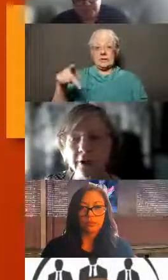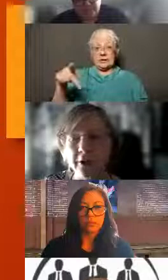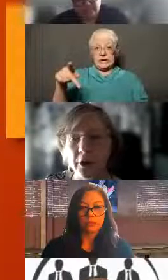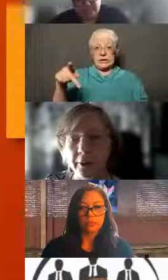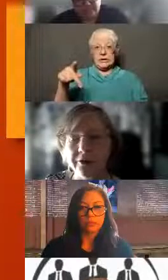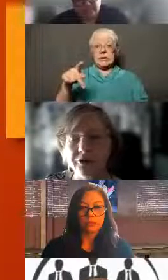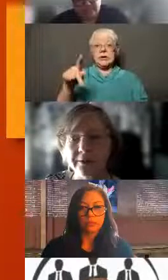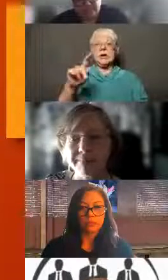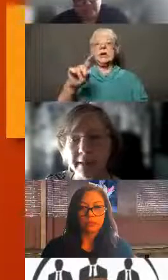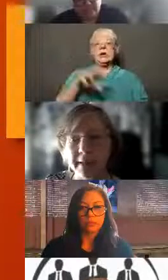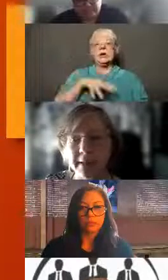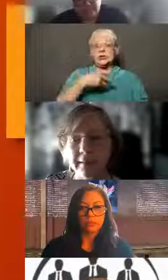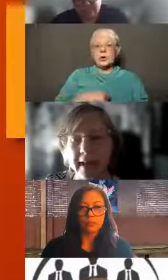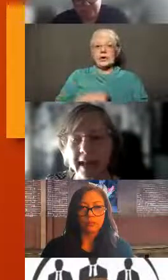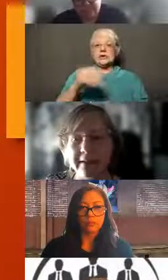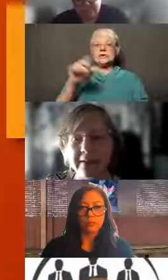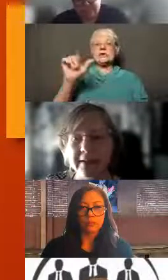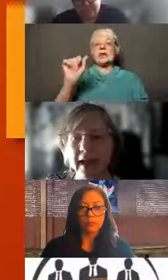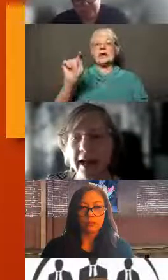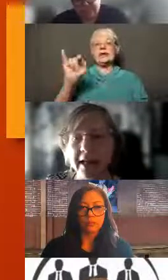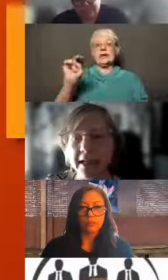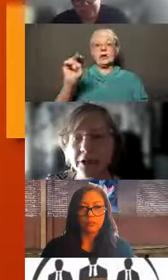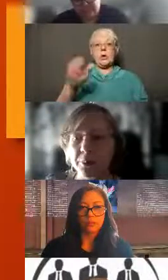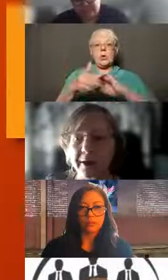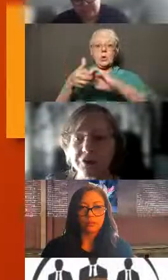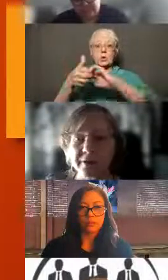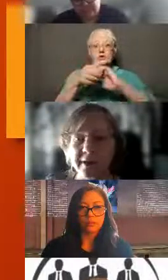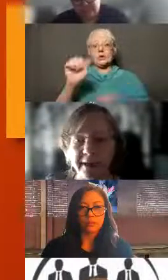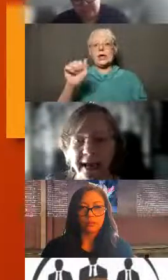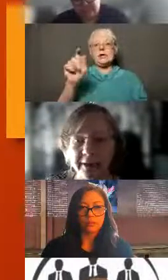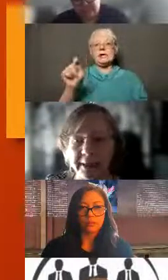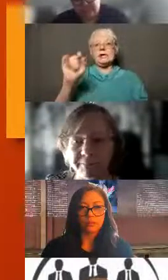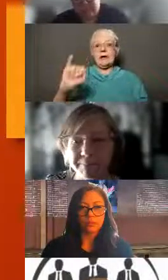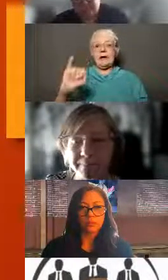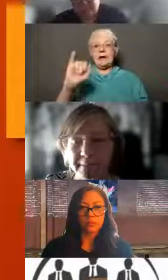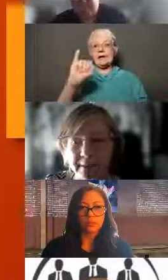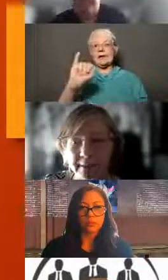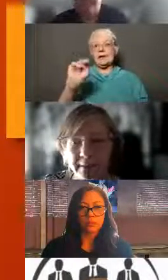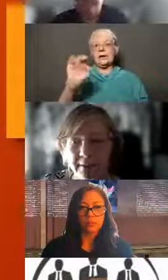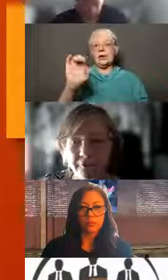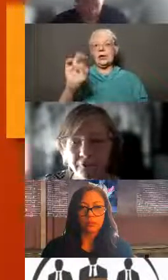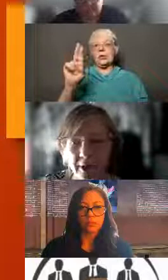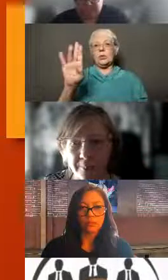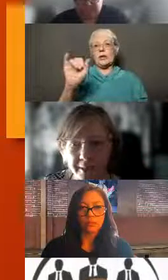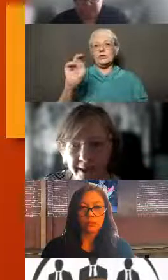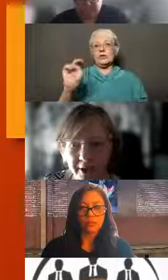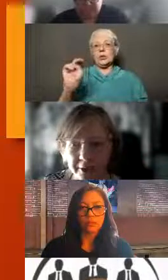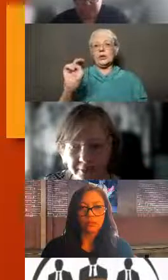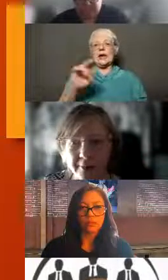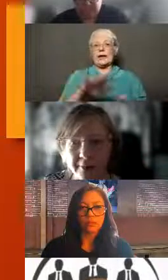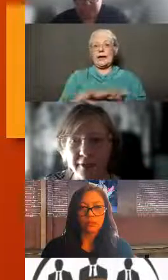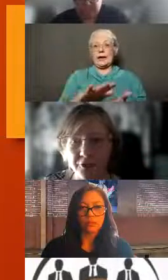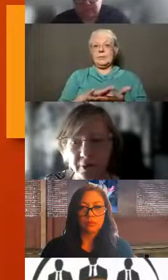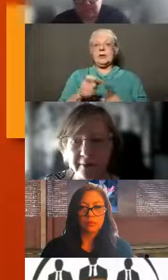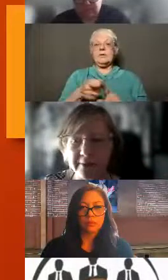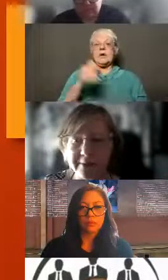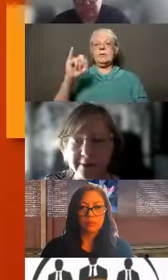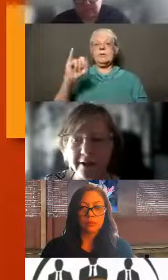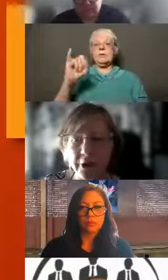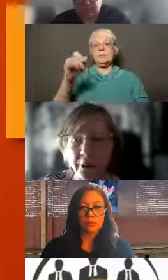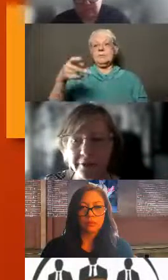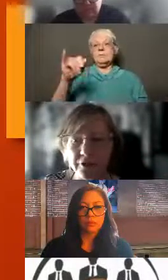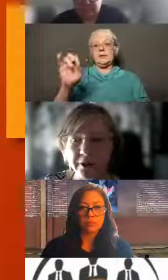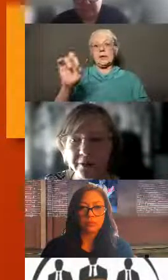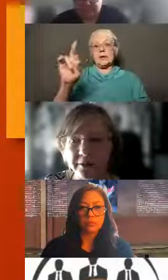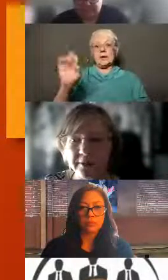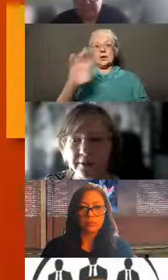Latino Coalition, the ATI Incubation Academy. From Pierre, the Trans